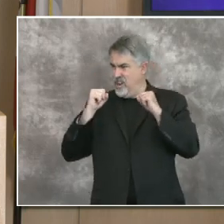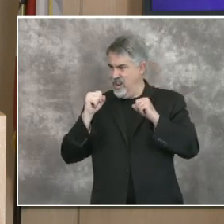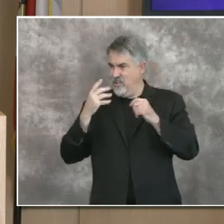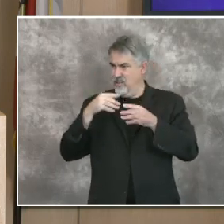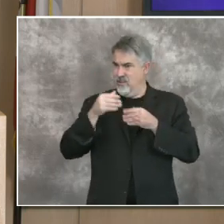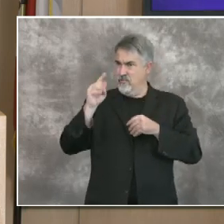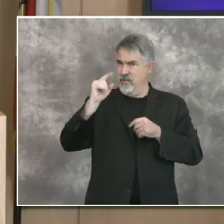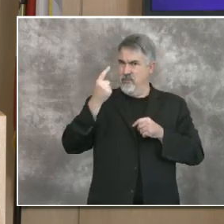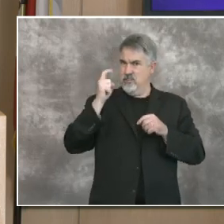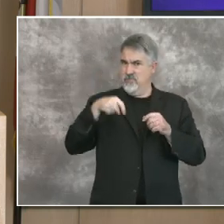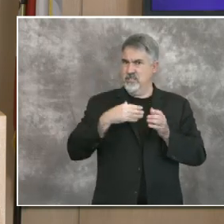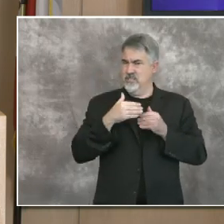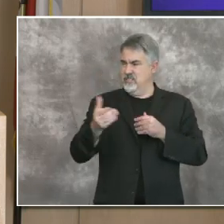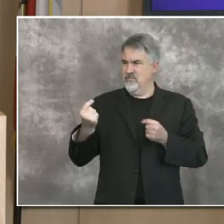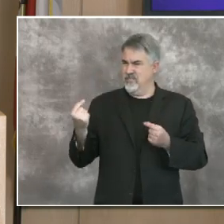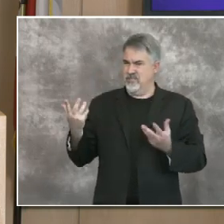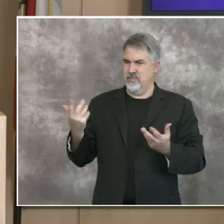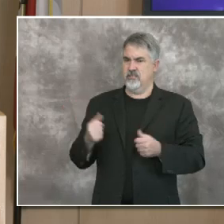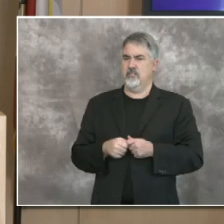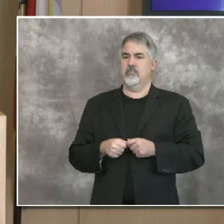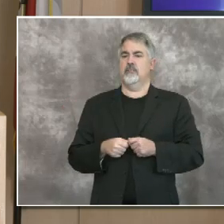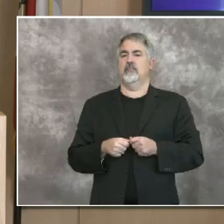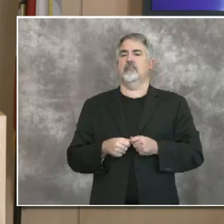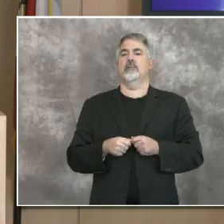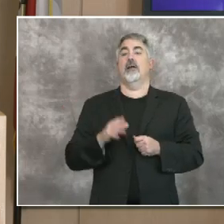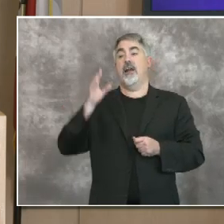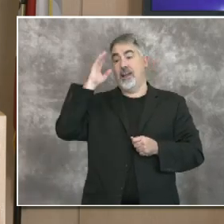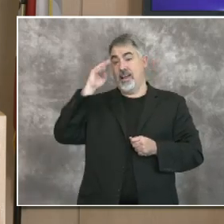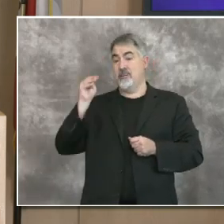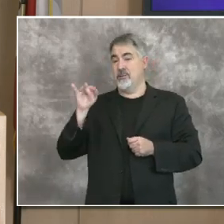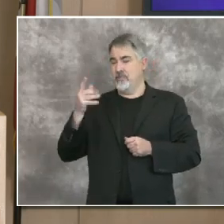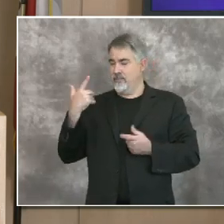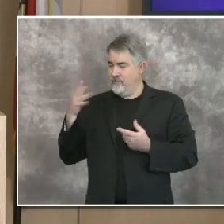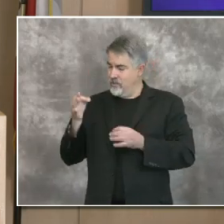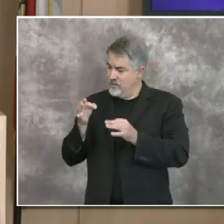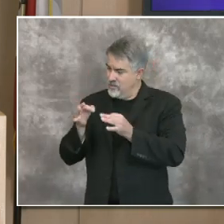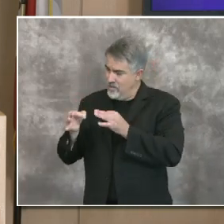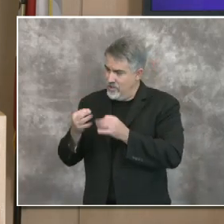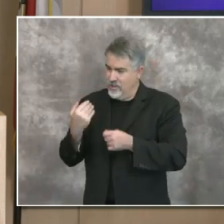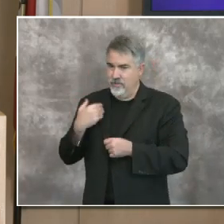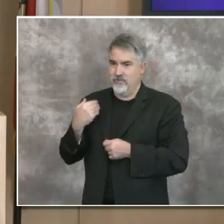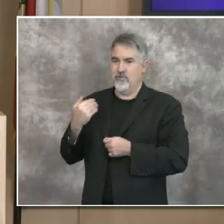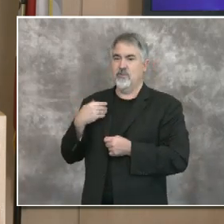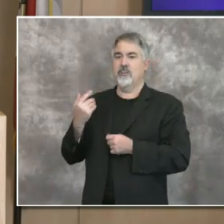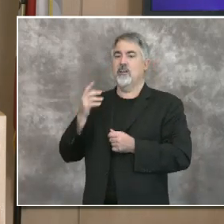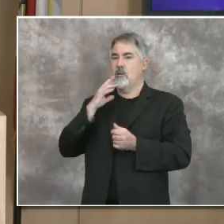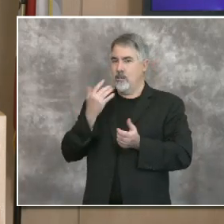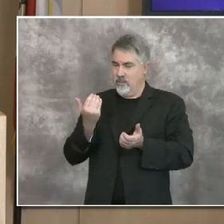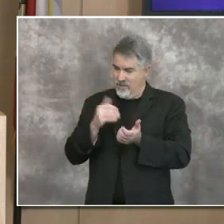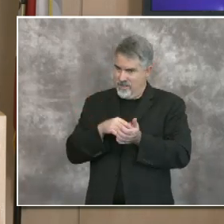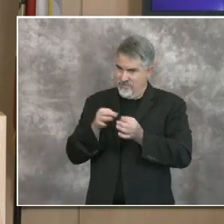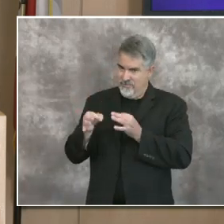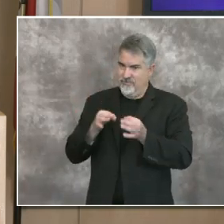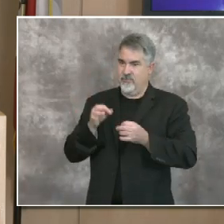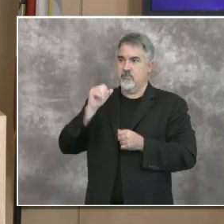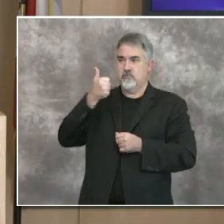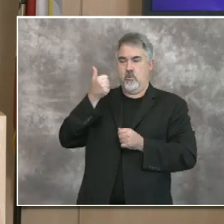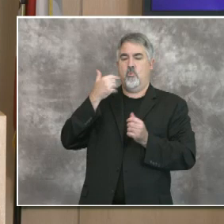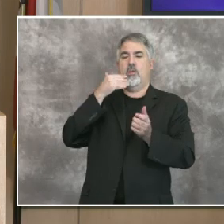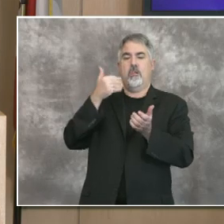you. Hi, Mimi. We've outlined, and we will continue to outline, including tomorrow when we make the order